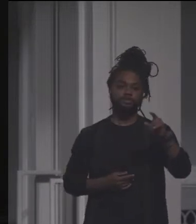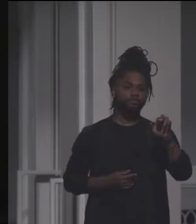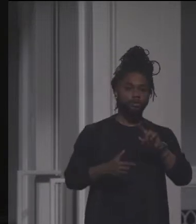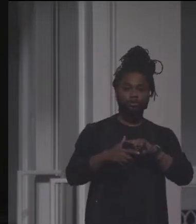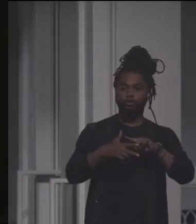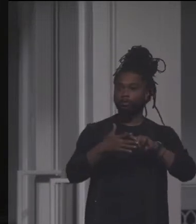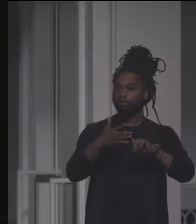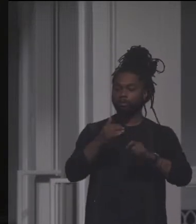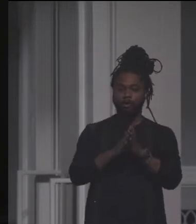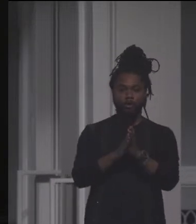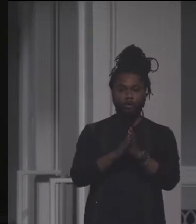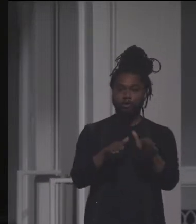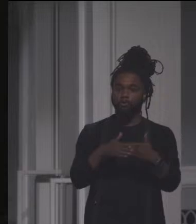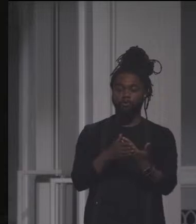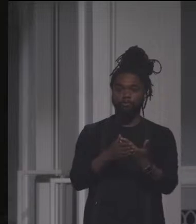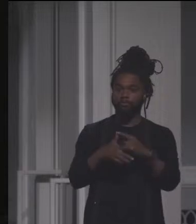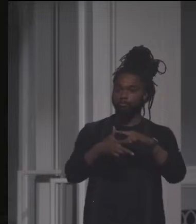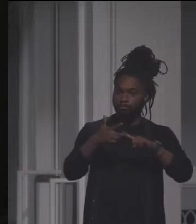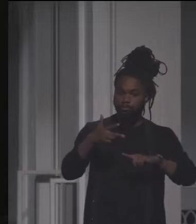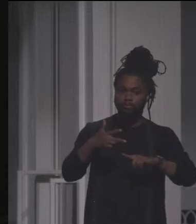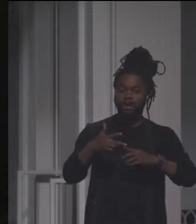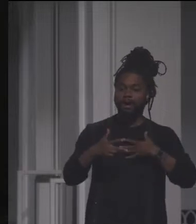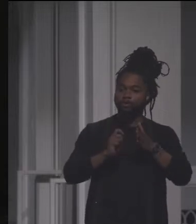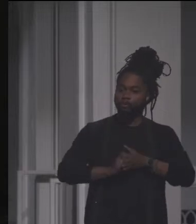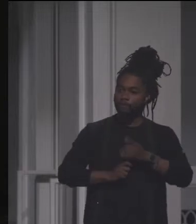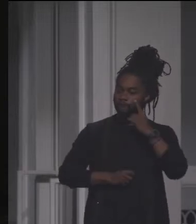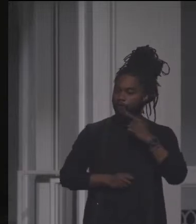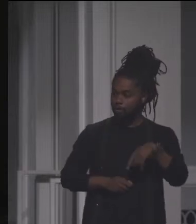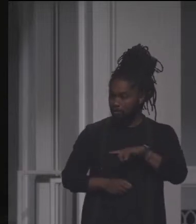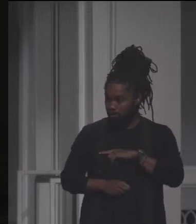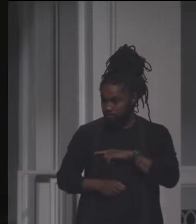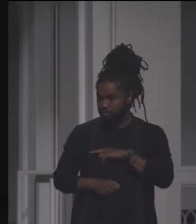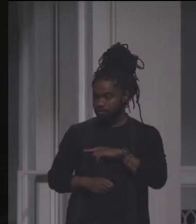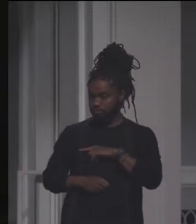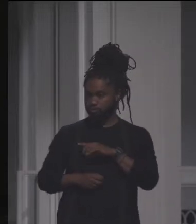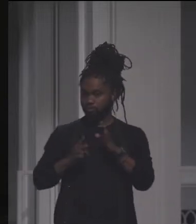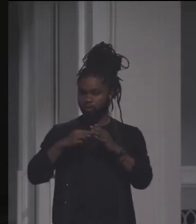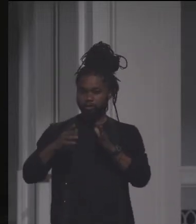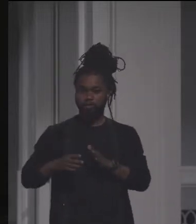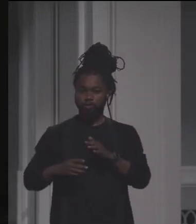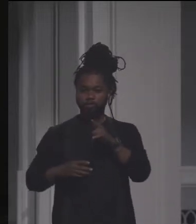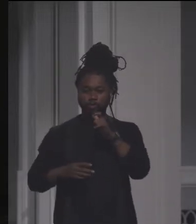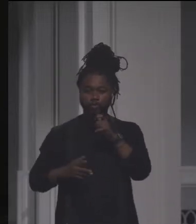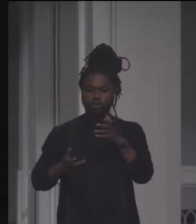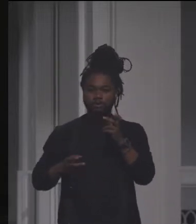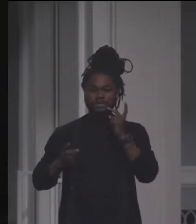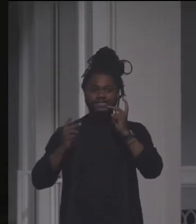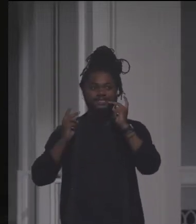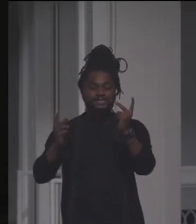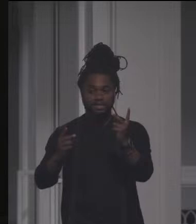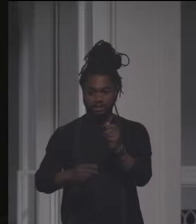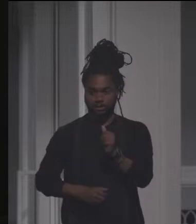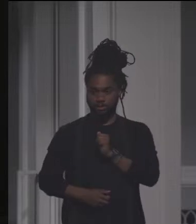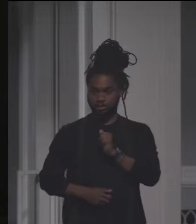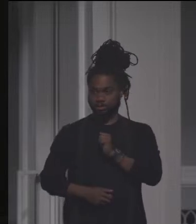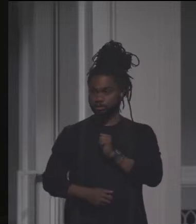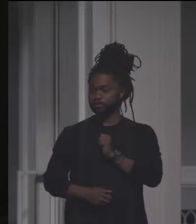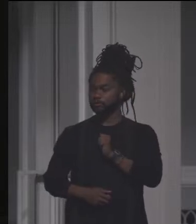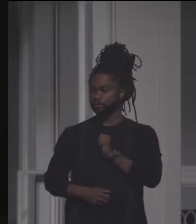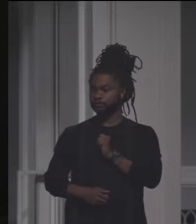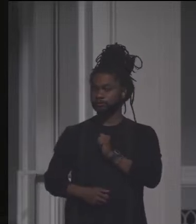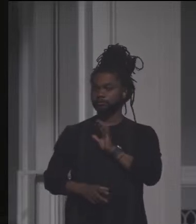Menewood are for us, for readers who long not only to finally see ourselves in